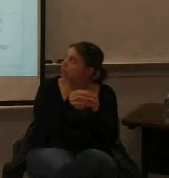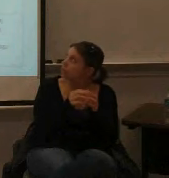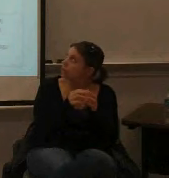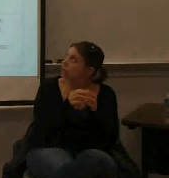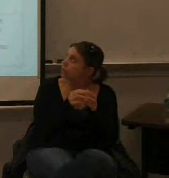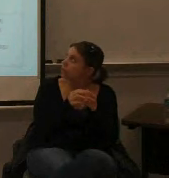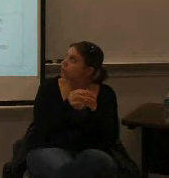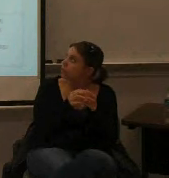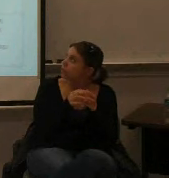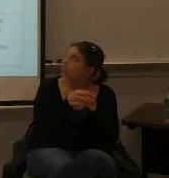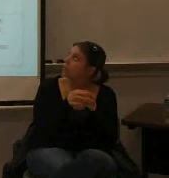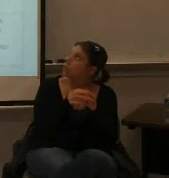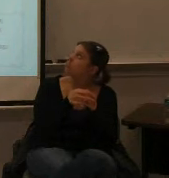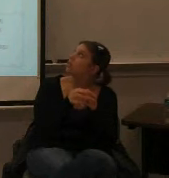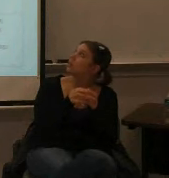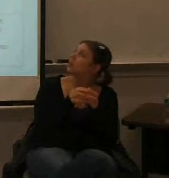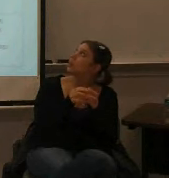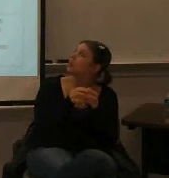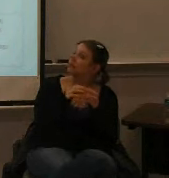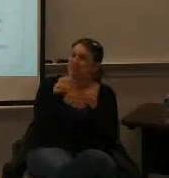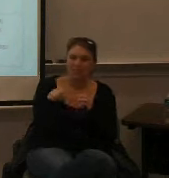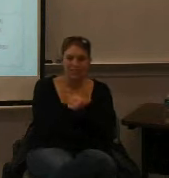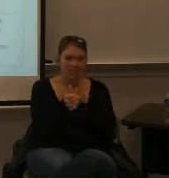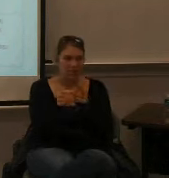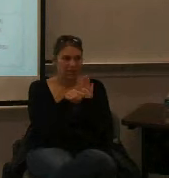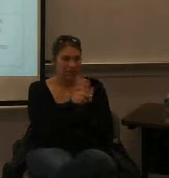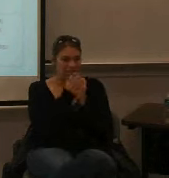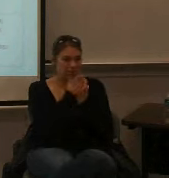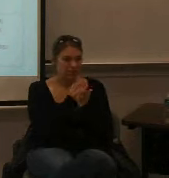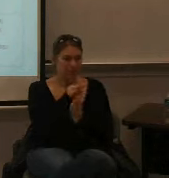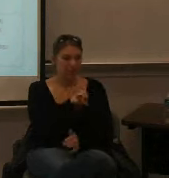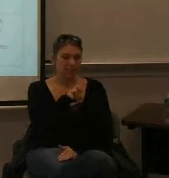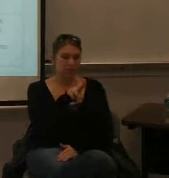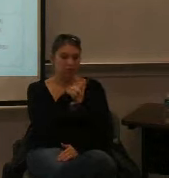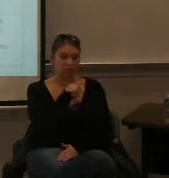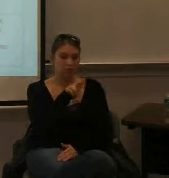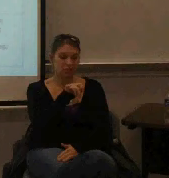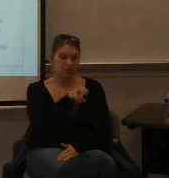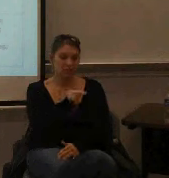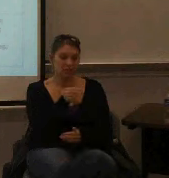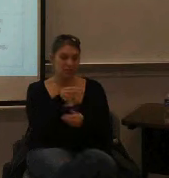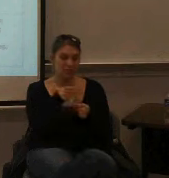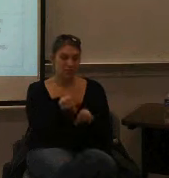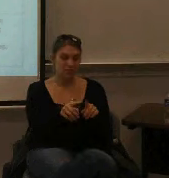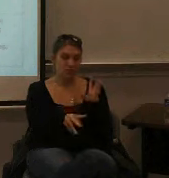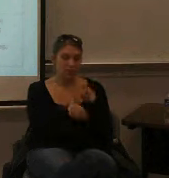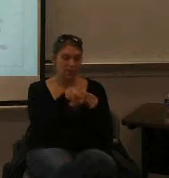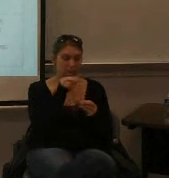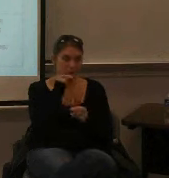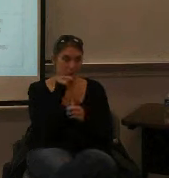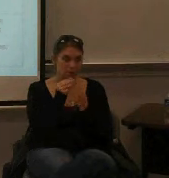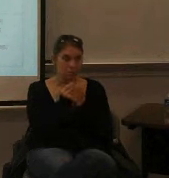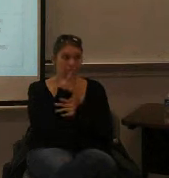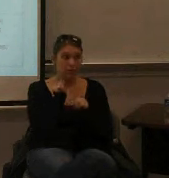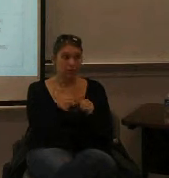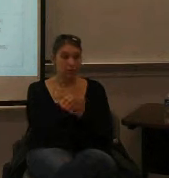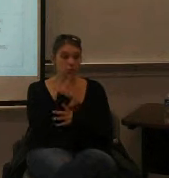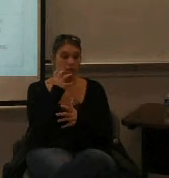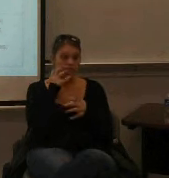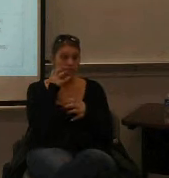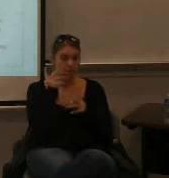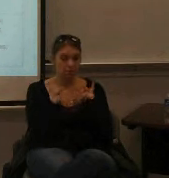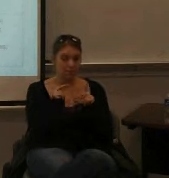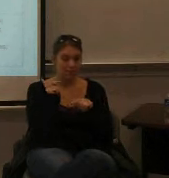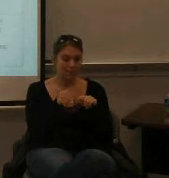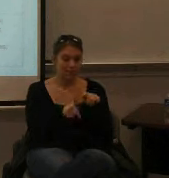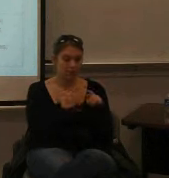And that's another negative aspect of eutrophication, that if you put nutrients in, then the plants can grow so thick that people